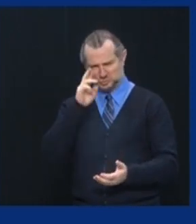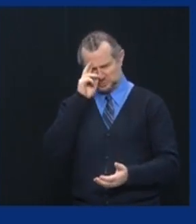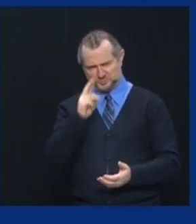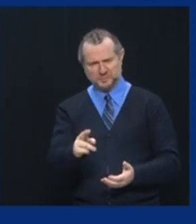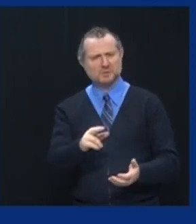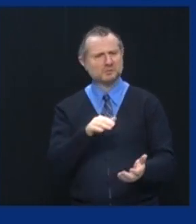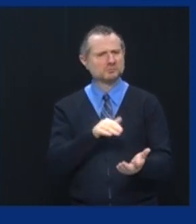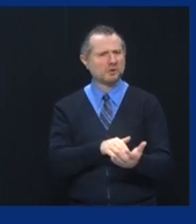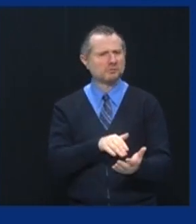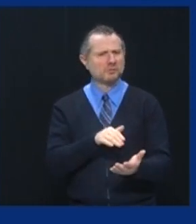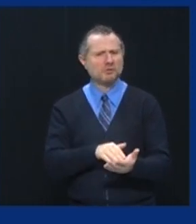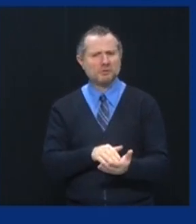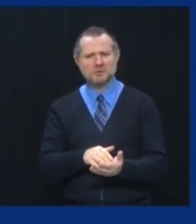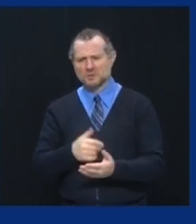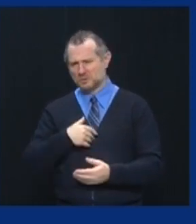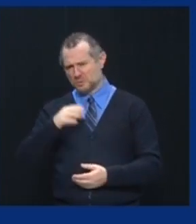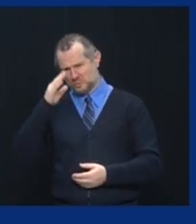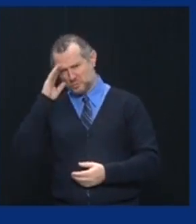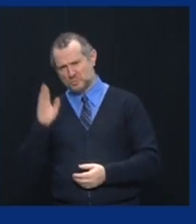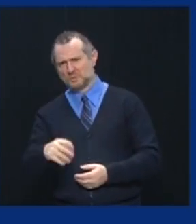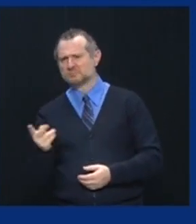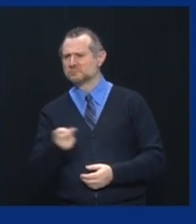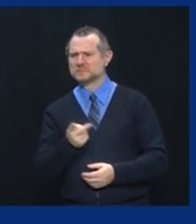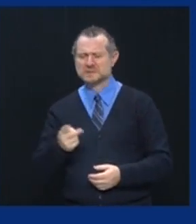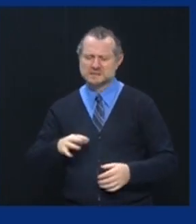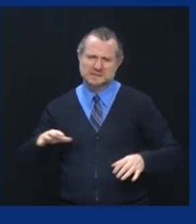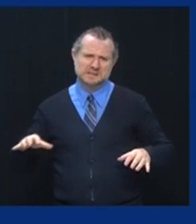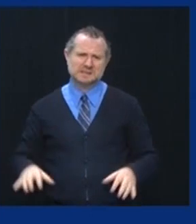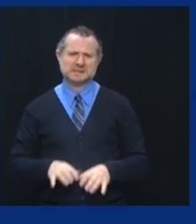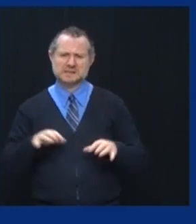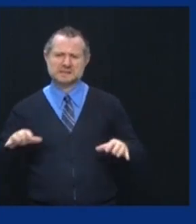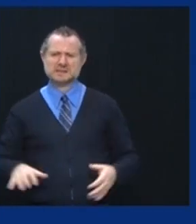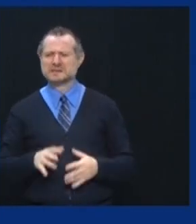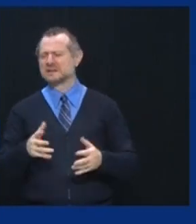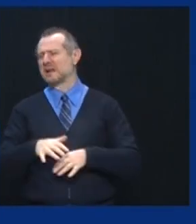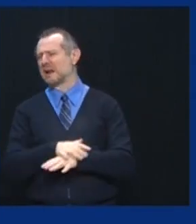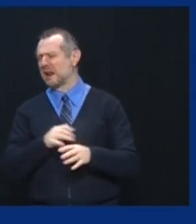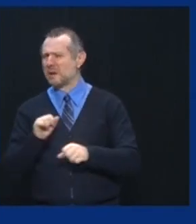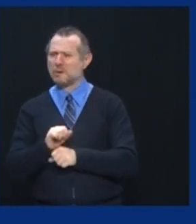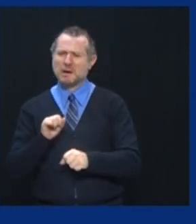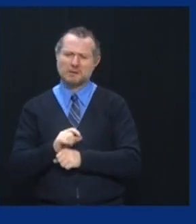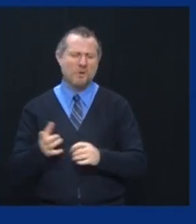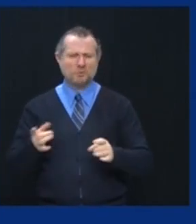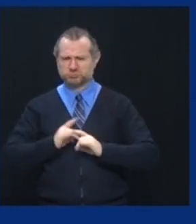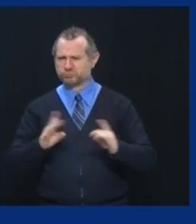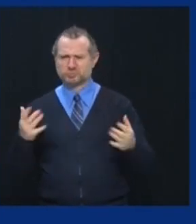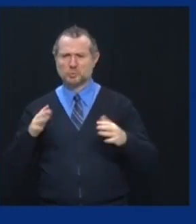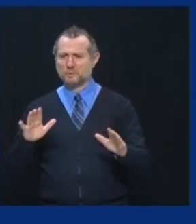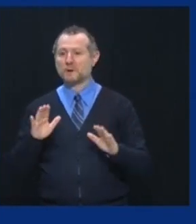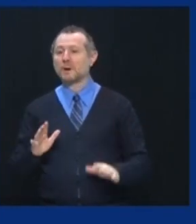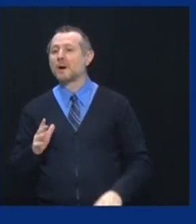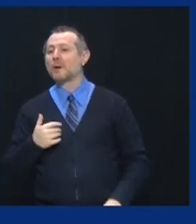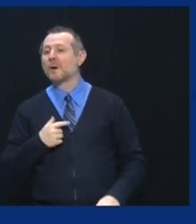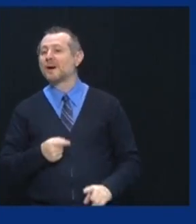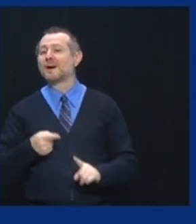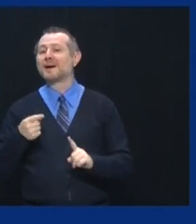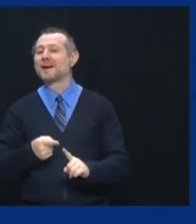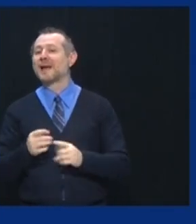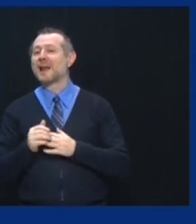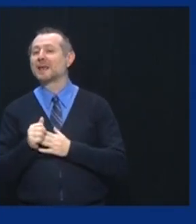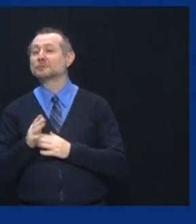I'm sure they're all doing everything they can, and they've done a fantastic job. It's the leadership that I'm talking